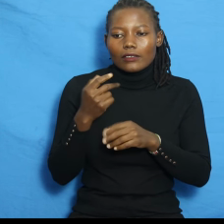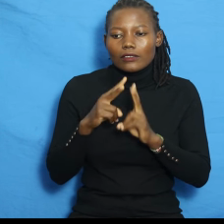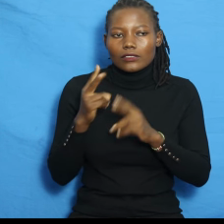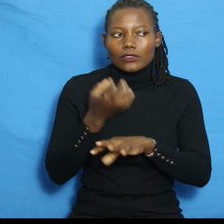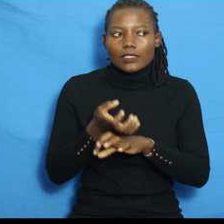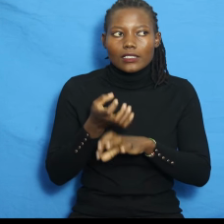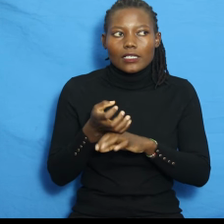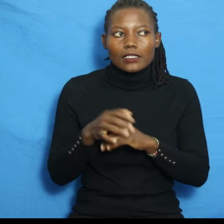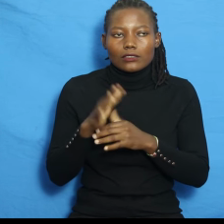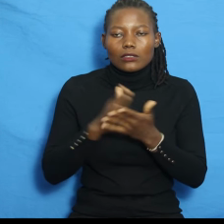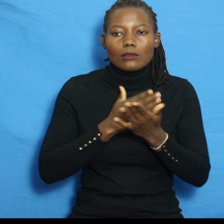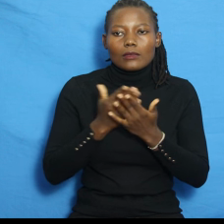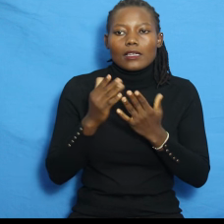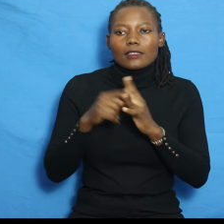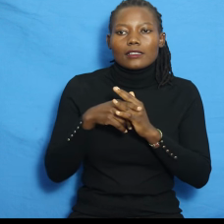the biomechanical knowledge.